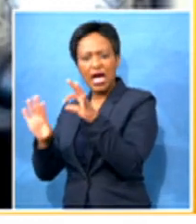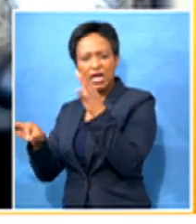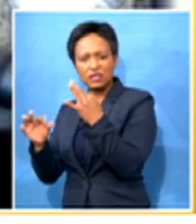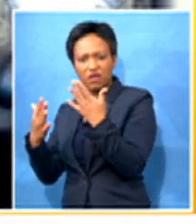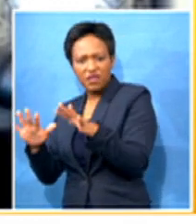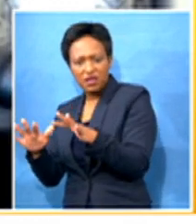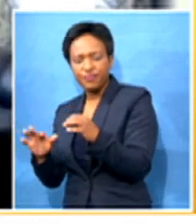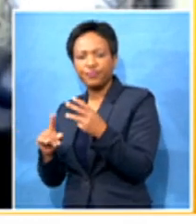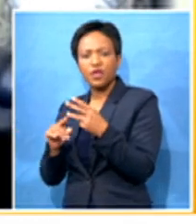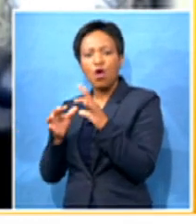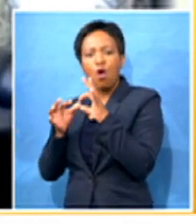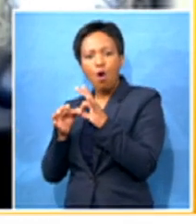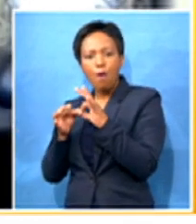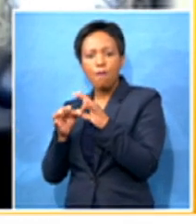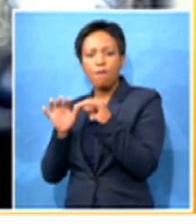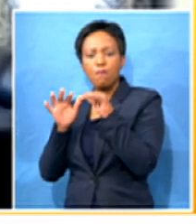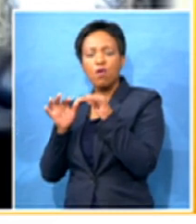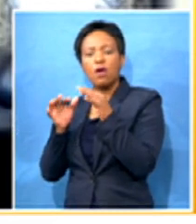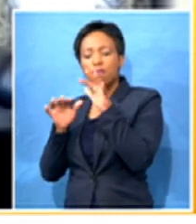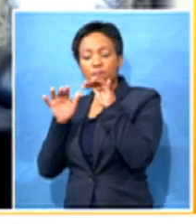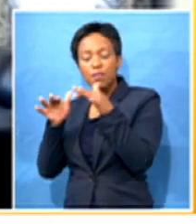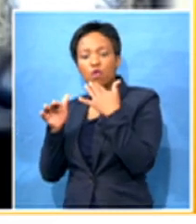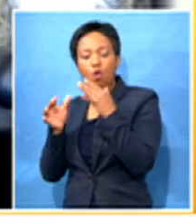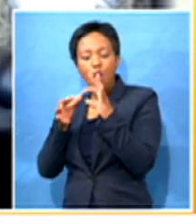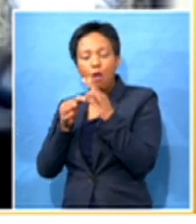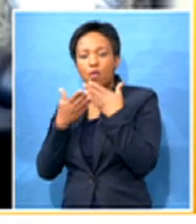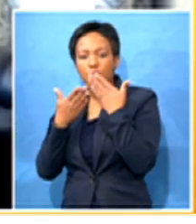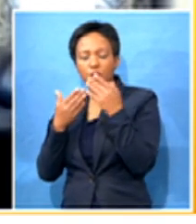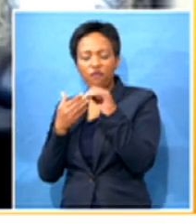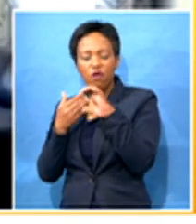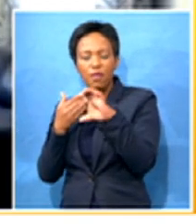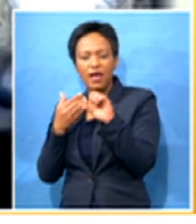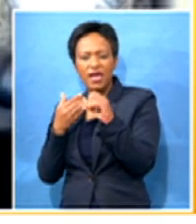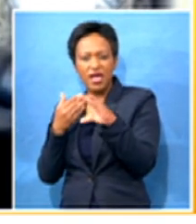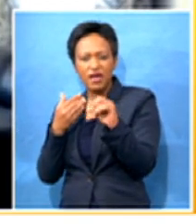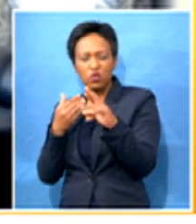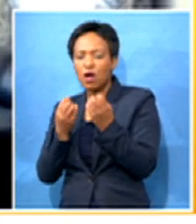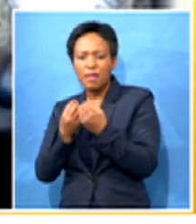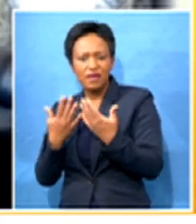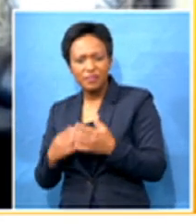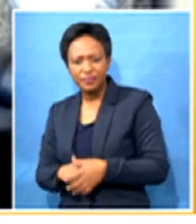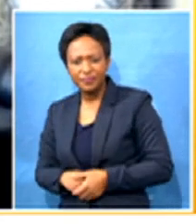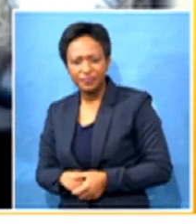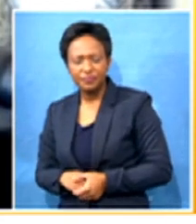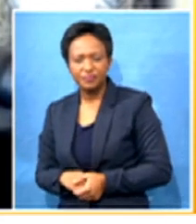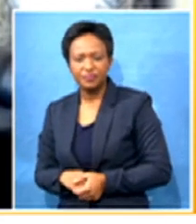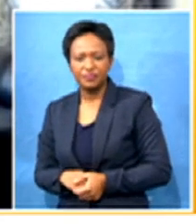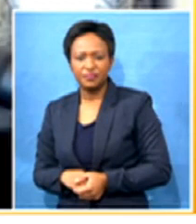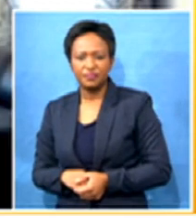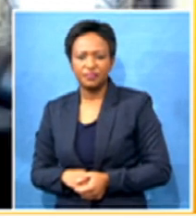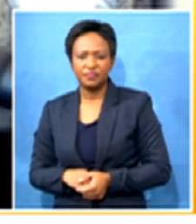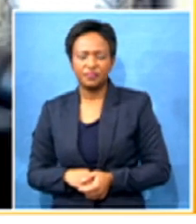many homeless people are there in Escort, just from the issues that you have raised right now?